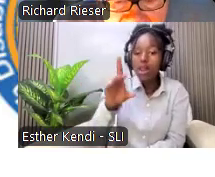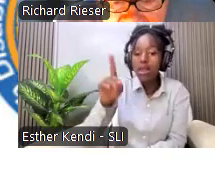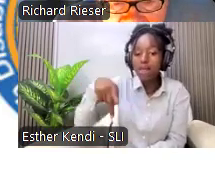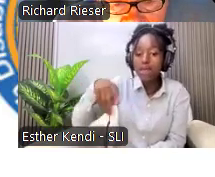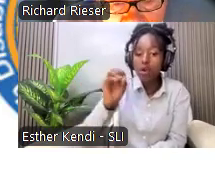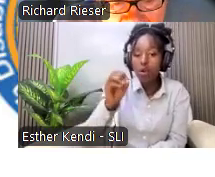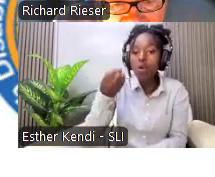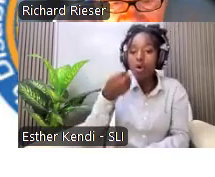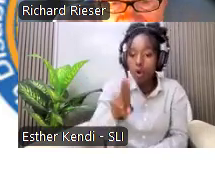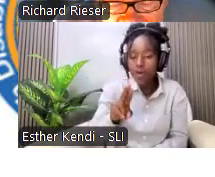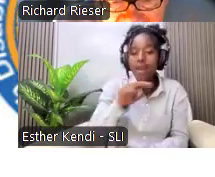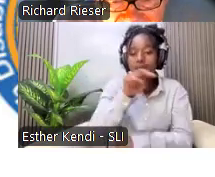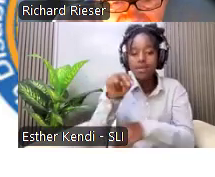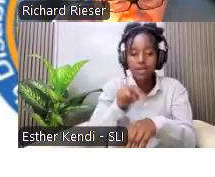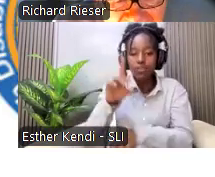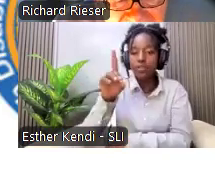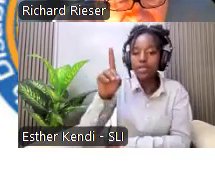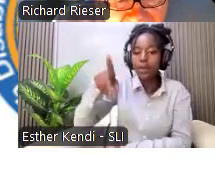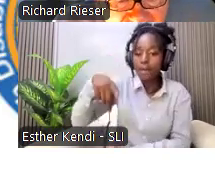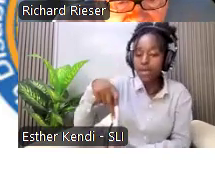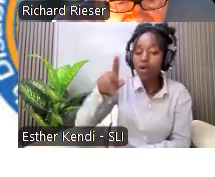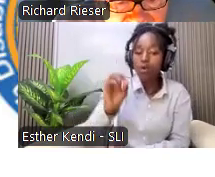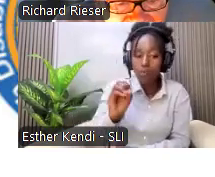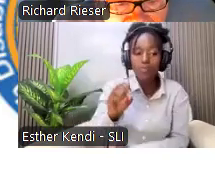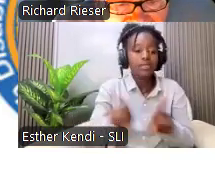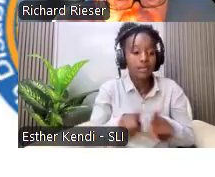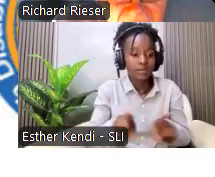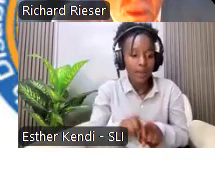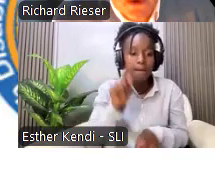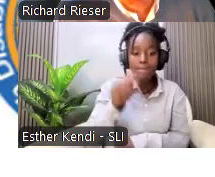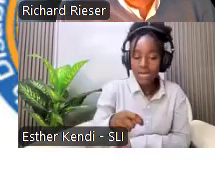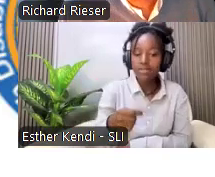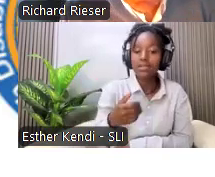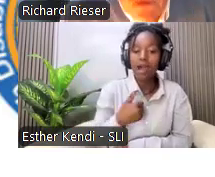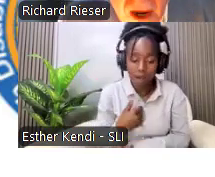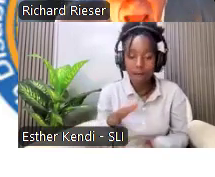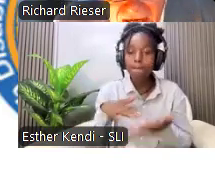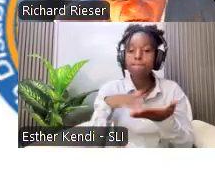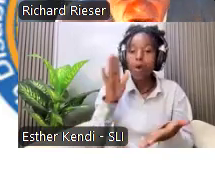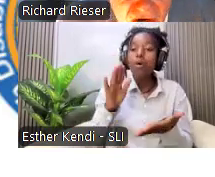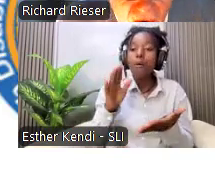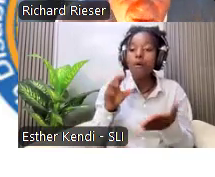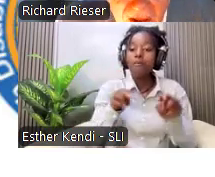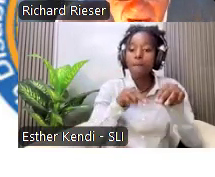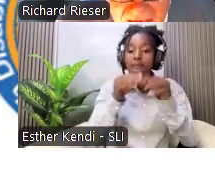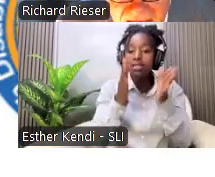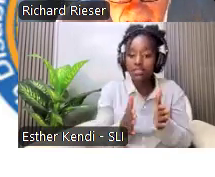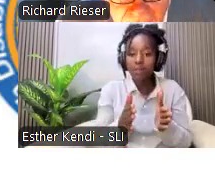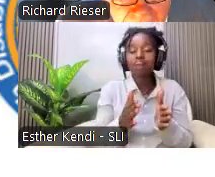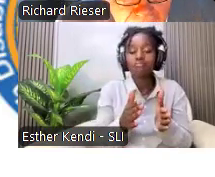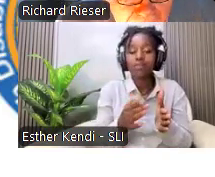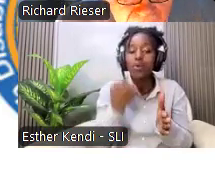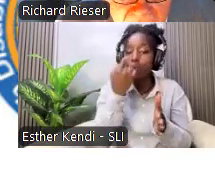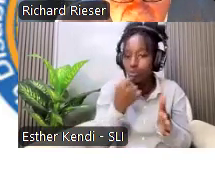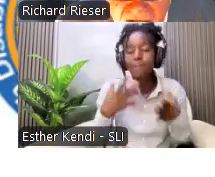one. And how are these defined? They need to have a majority of their management board run and controlled by